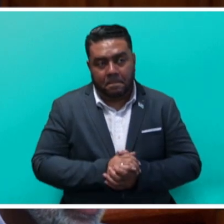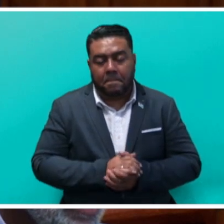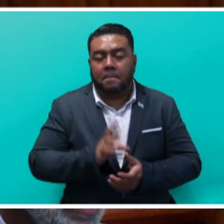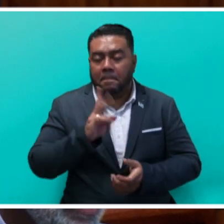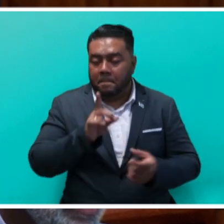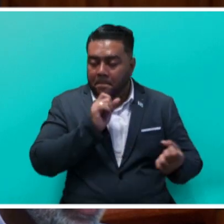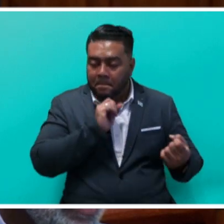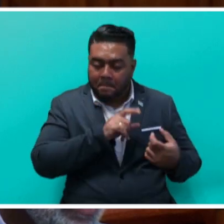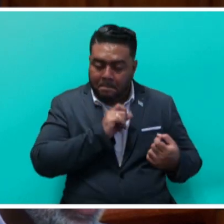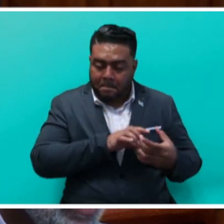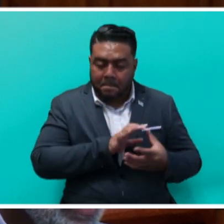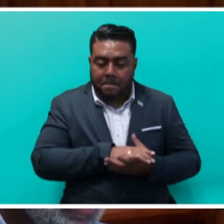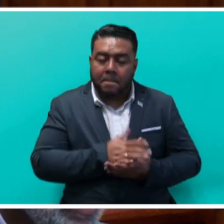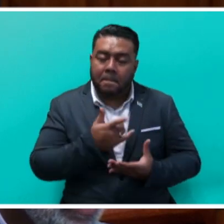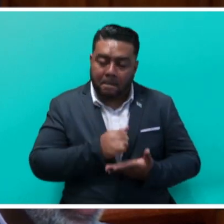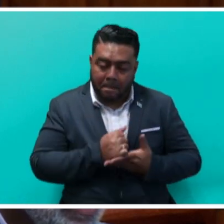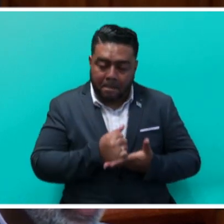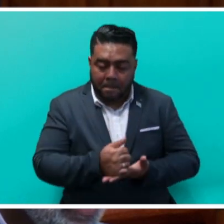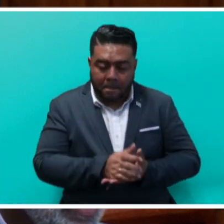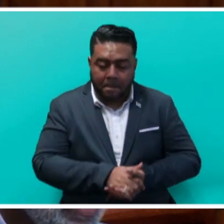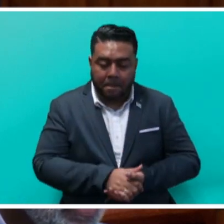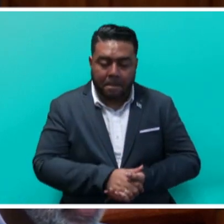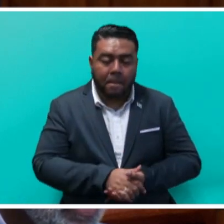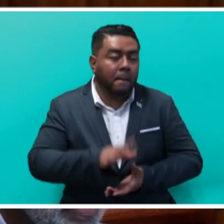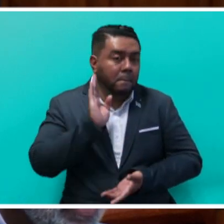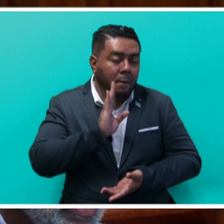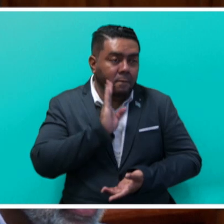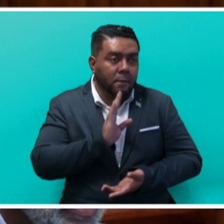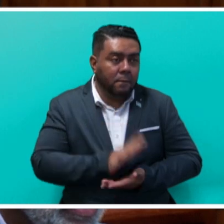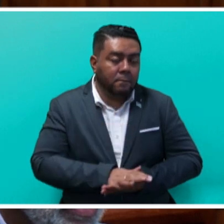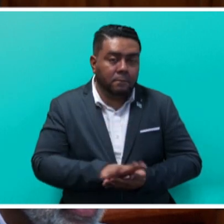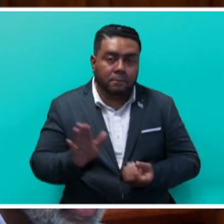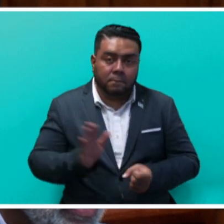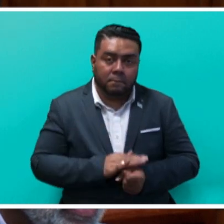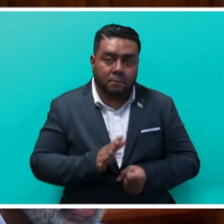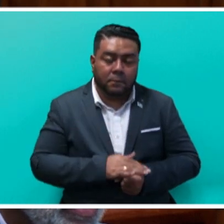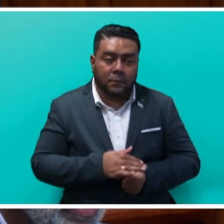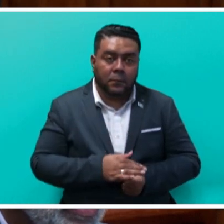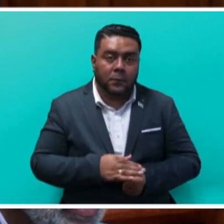feedback and support before taking it through DSC and Cabinet for